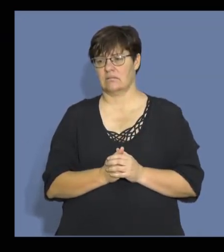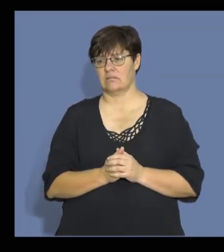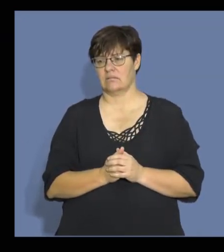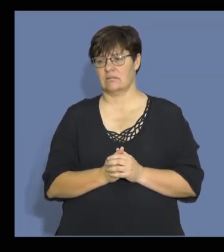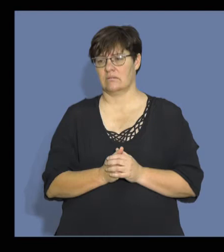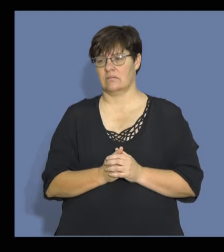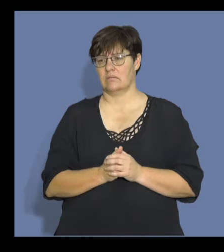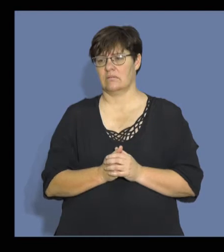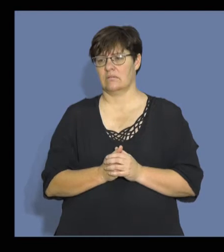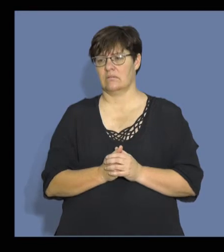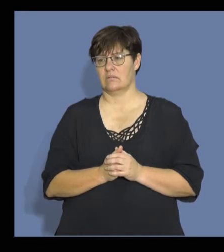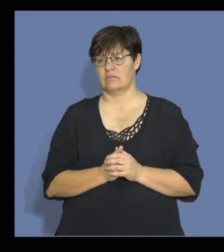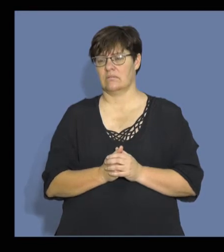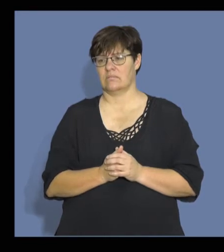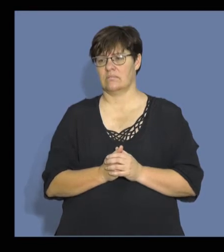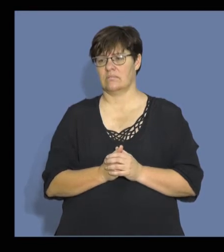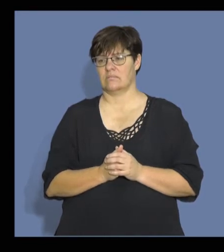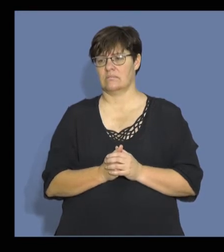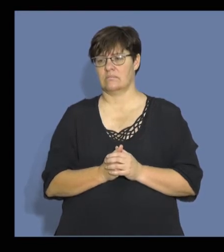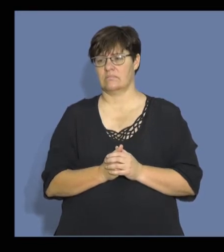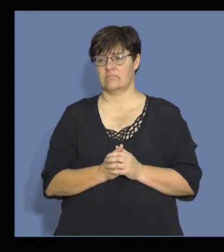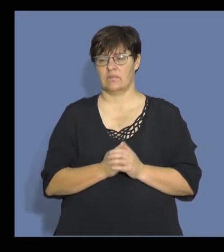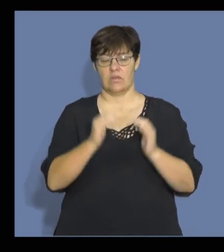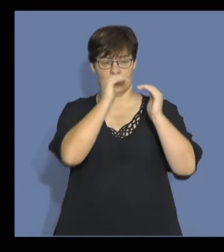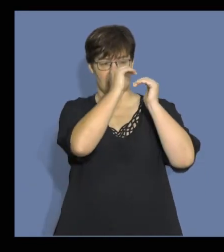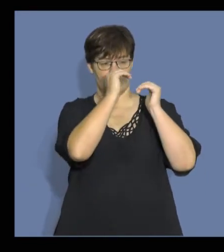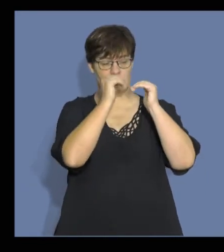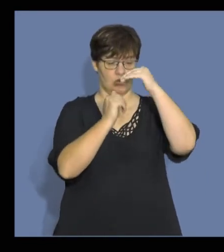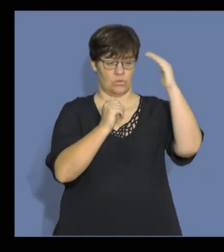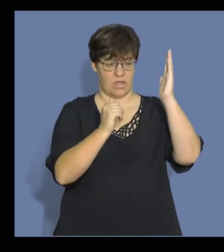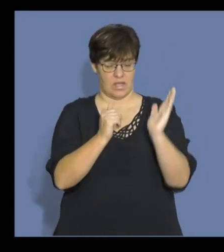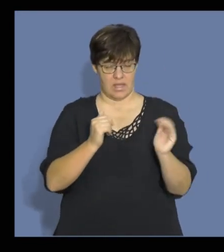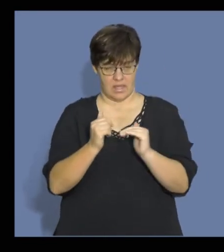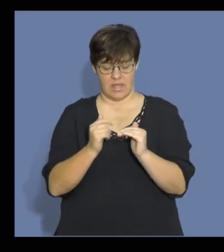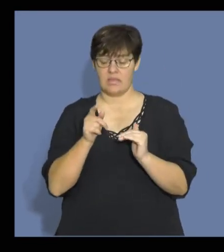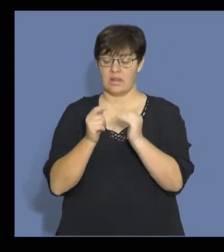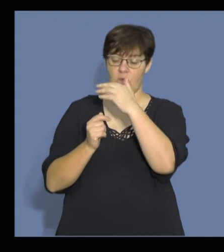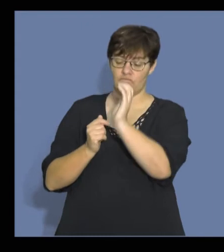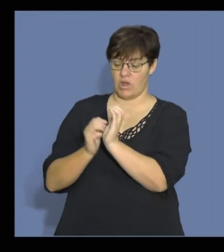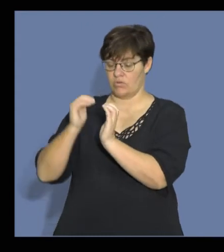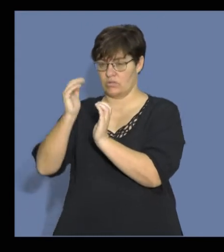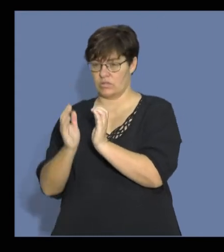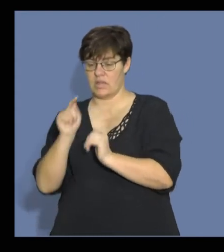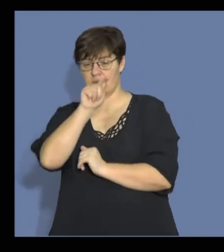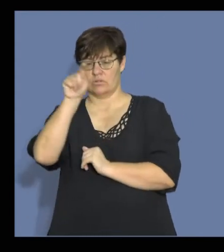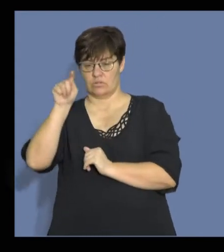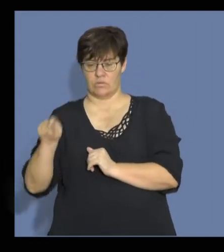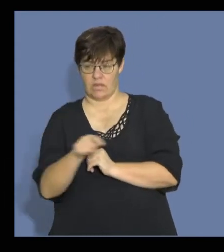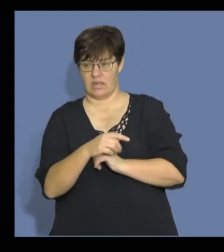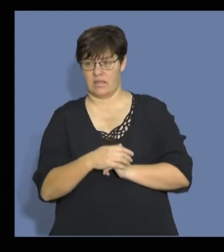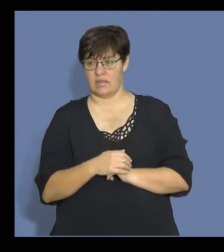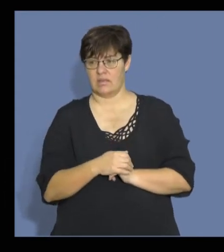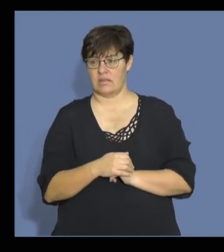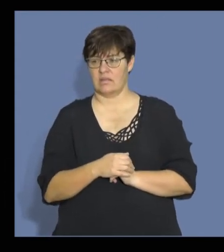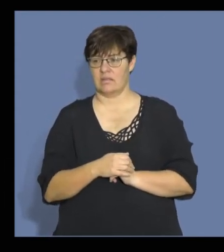here and make that a square bracket, and I'm going to put this into a round bracket so that I remember what